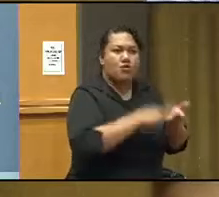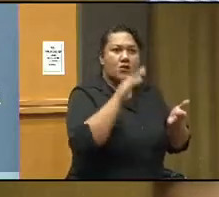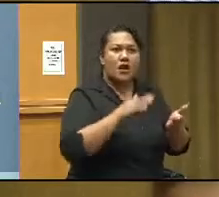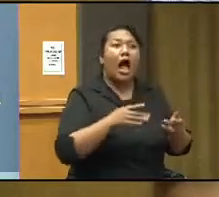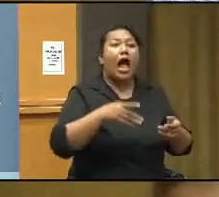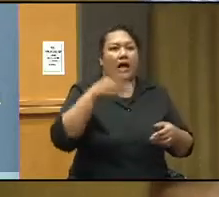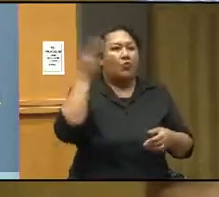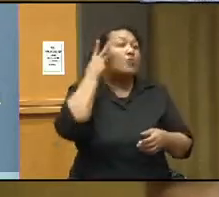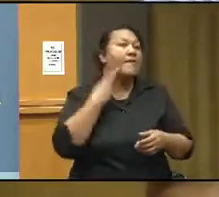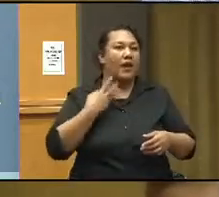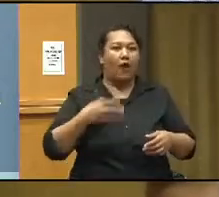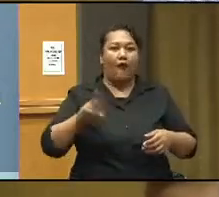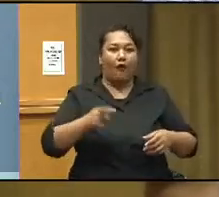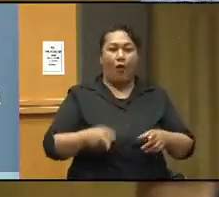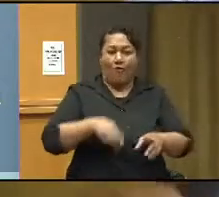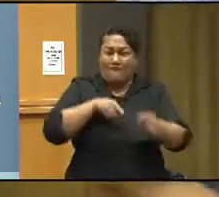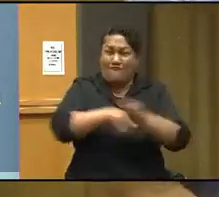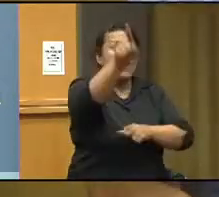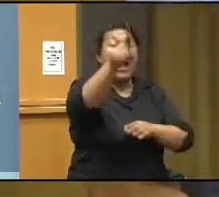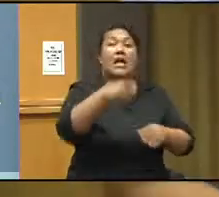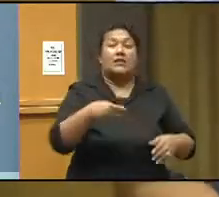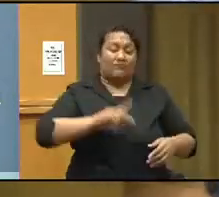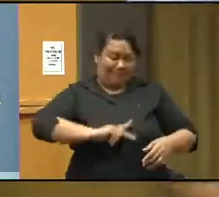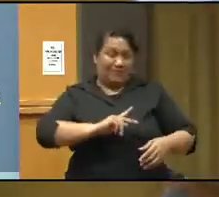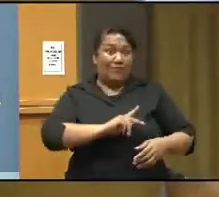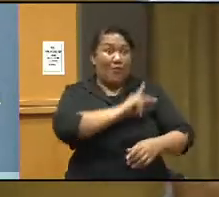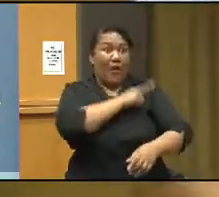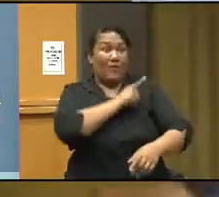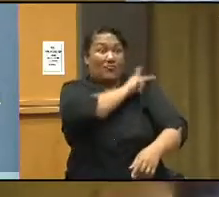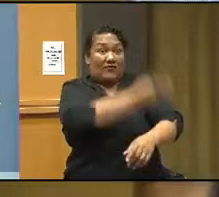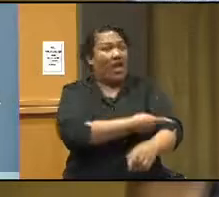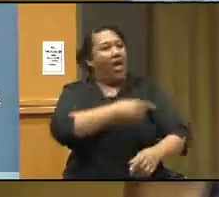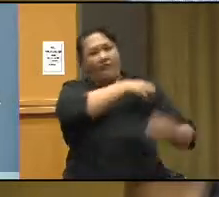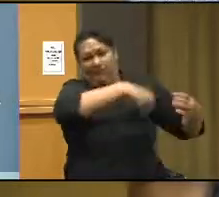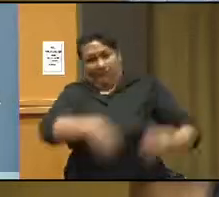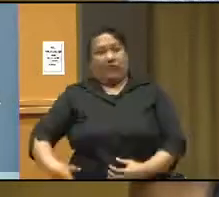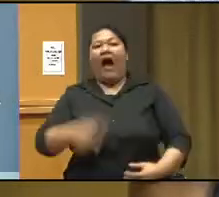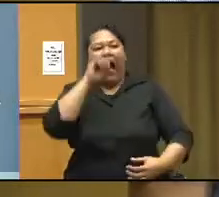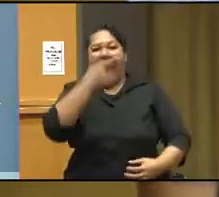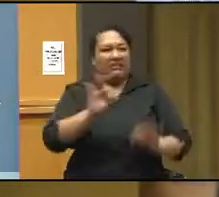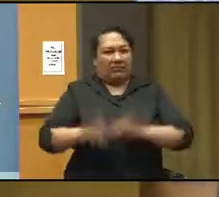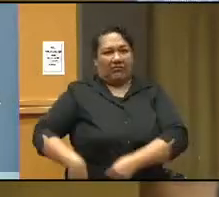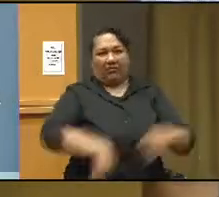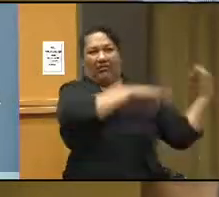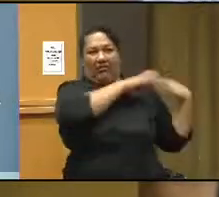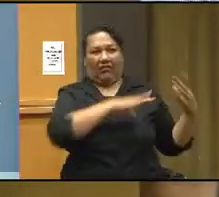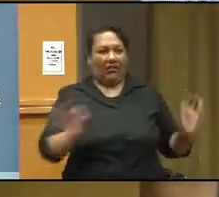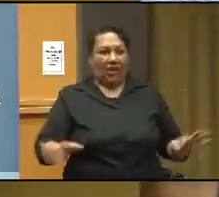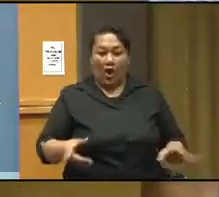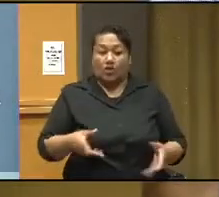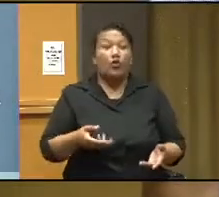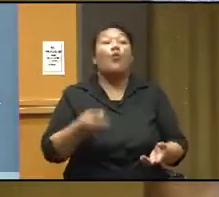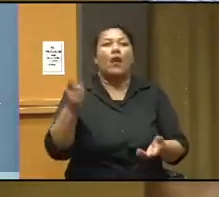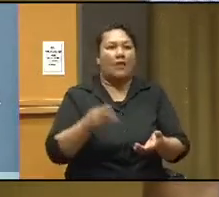seat belt. She was rushing to the hospital, she was pregnant, so she was not wearing the seat belt. So she got charged for not wearing